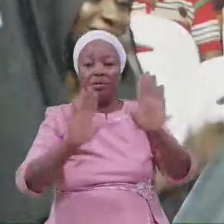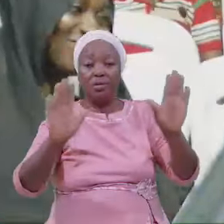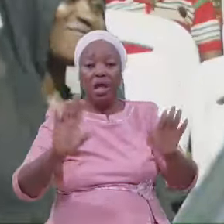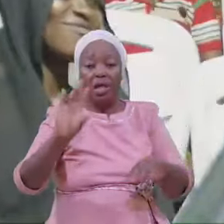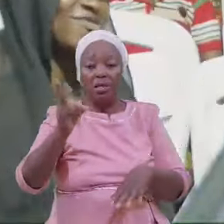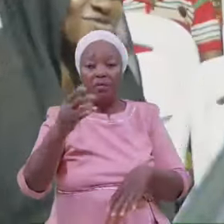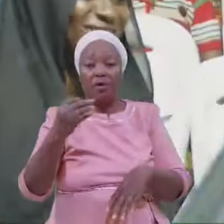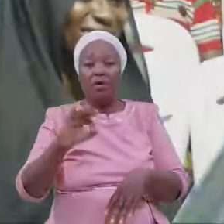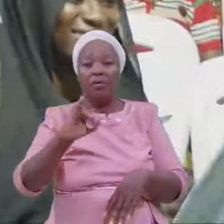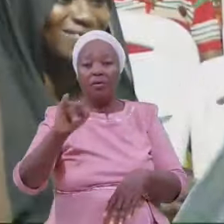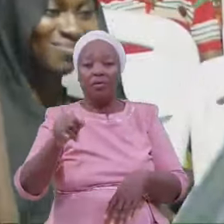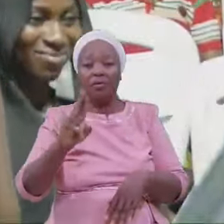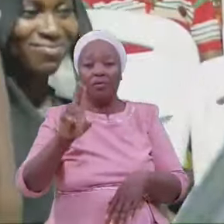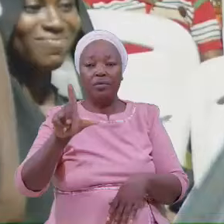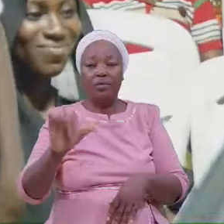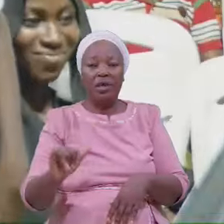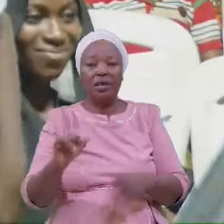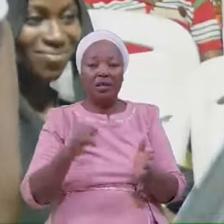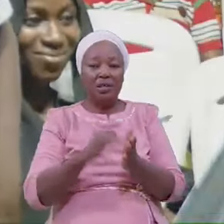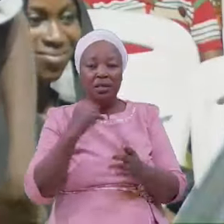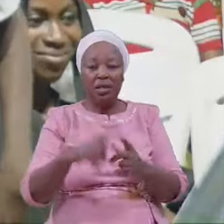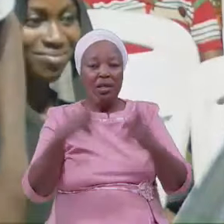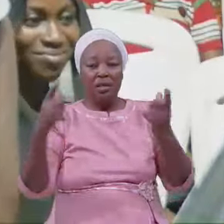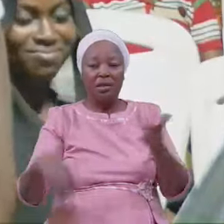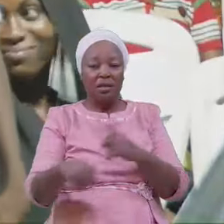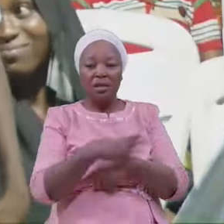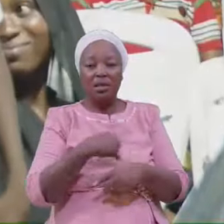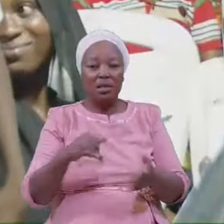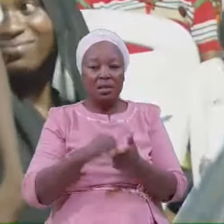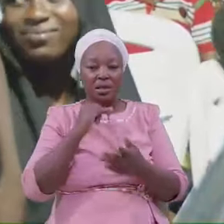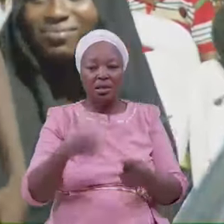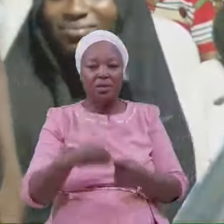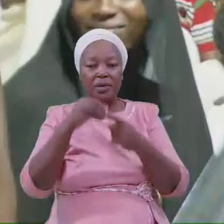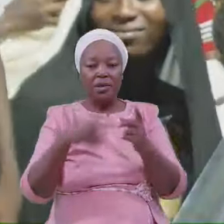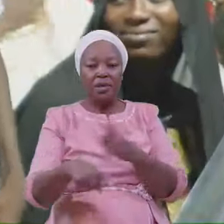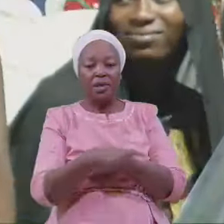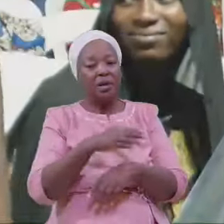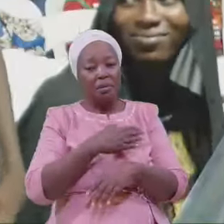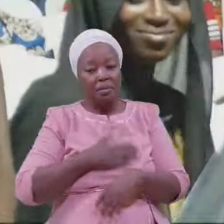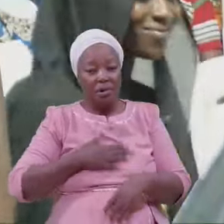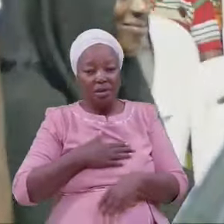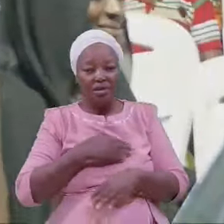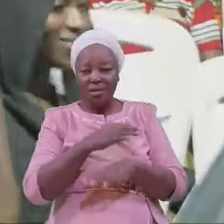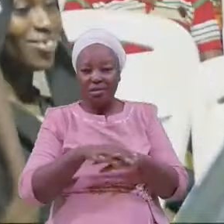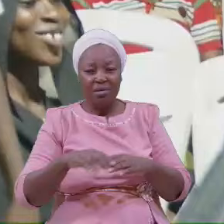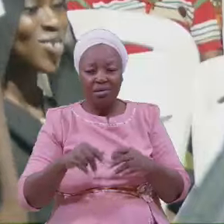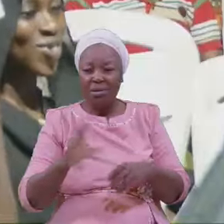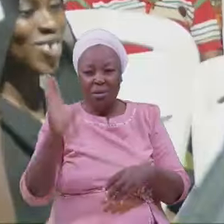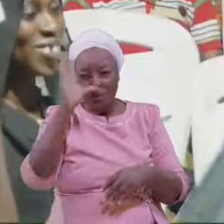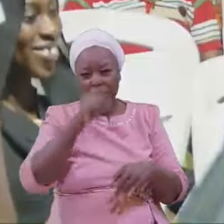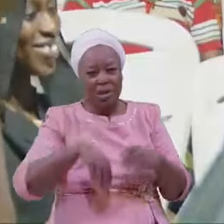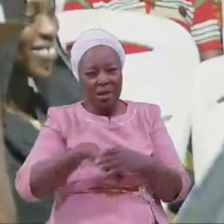day, special day. We should not play with it. We do not play with it at all. We must work hard to bring all